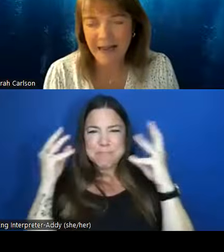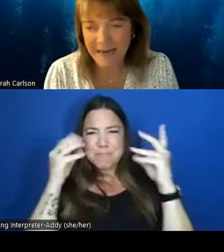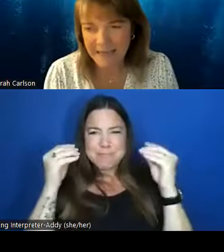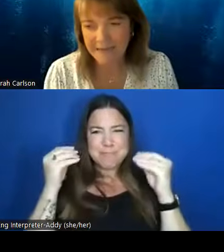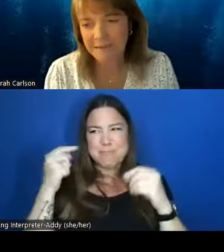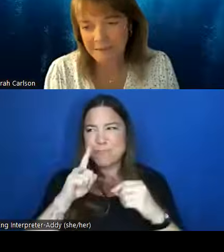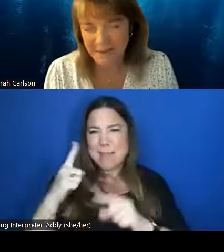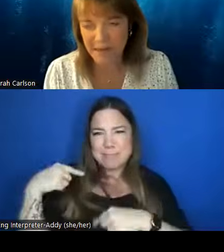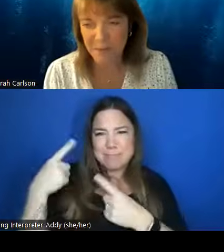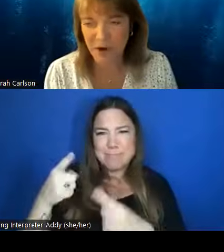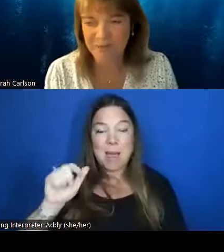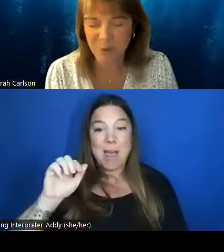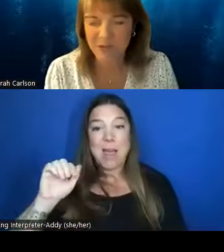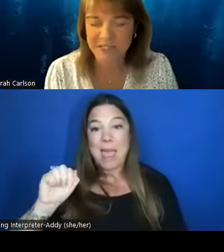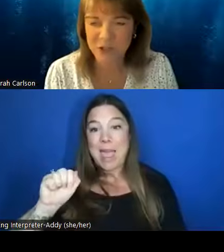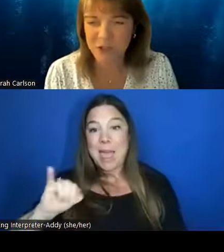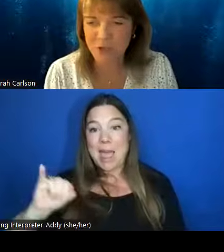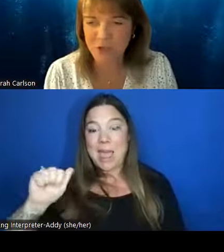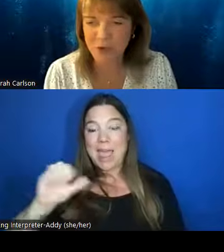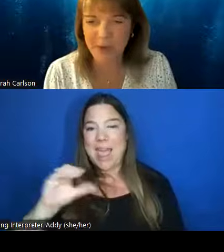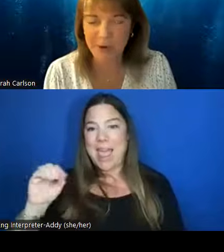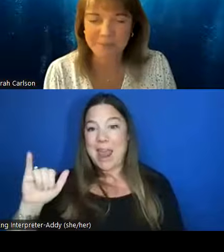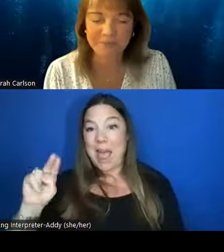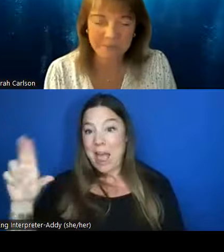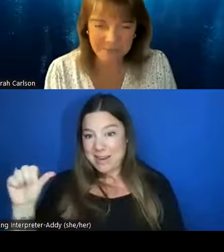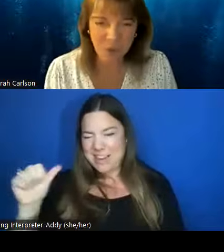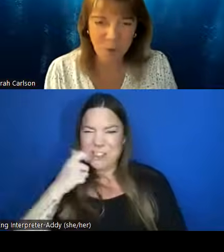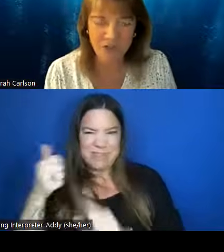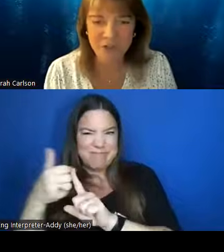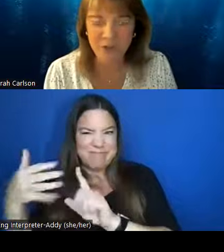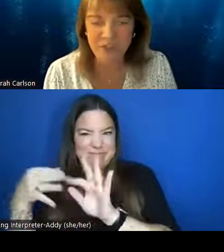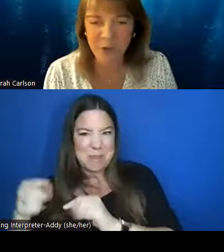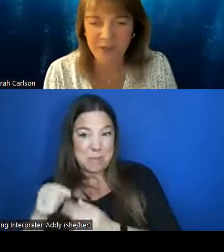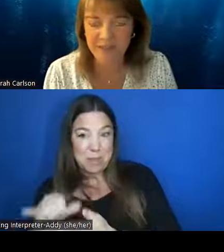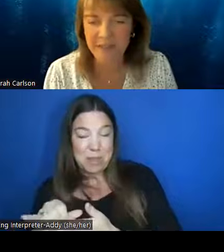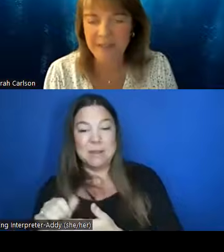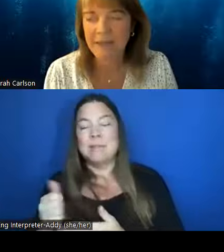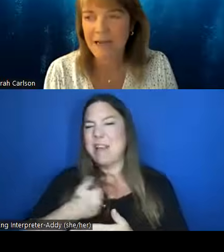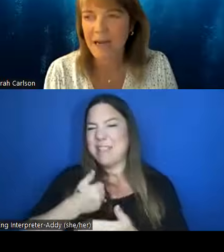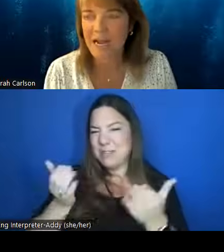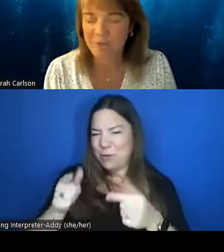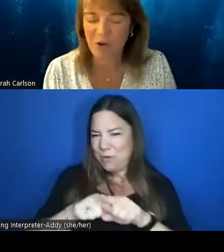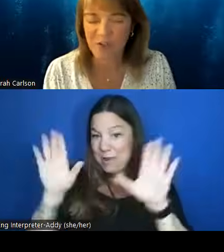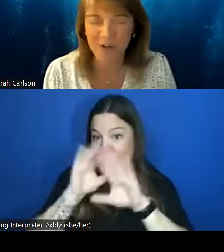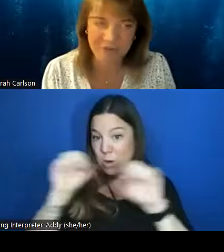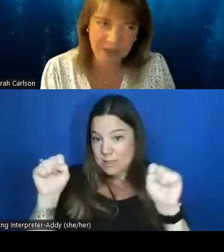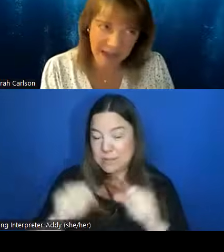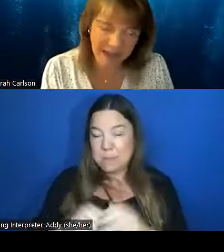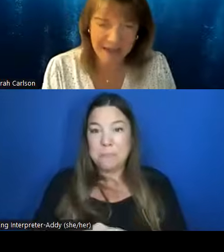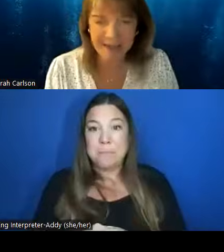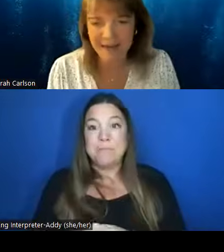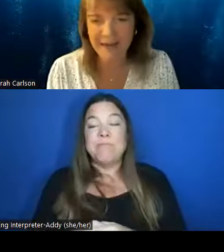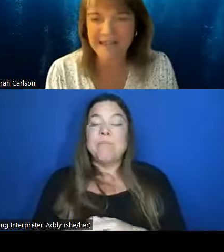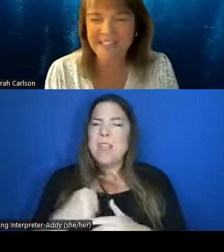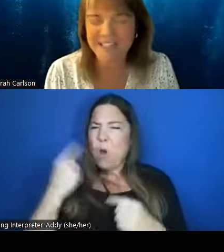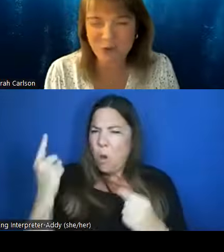and INA, the nonprofit organization you just heard about, which I serve as president. I have long thought of